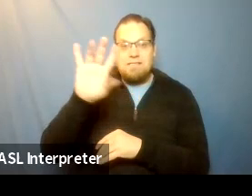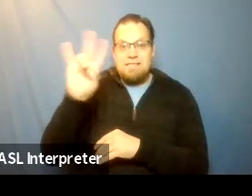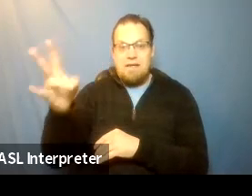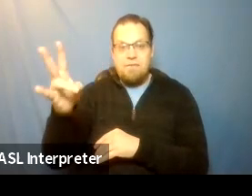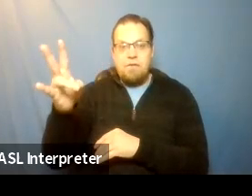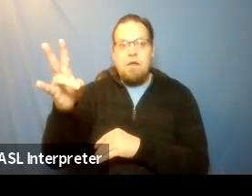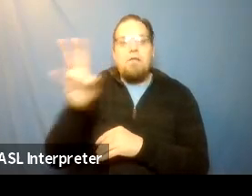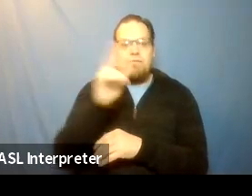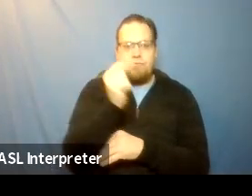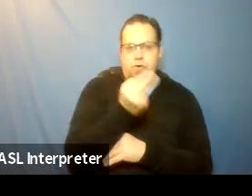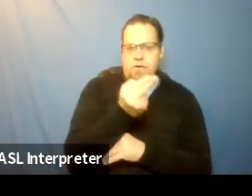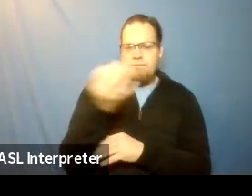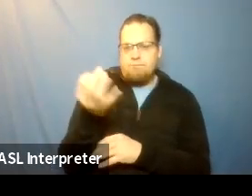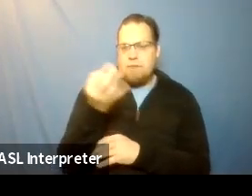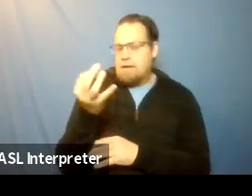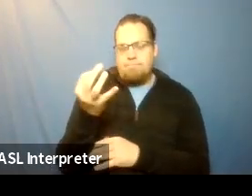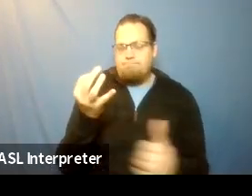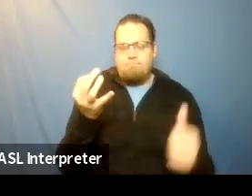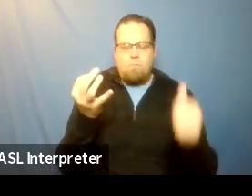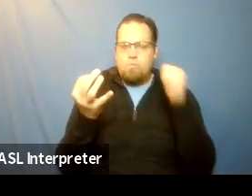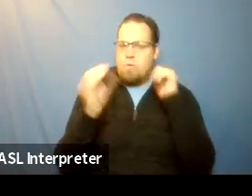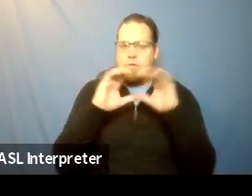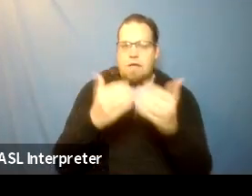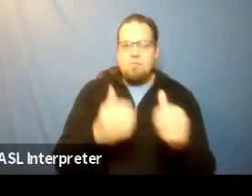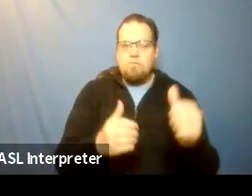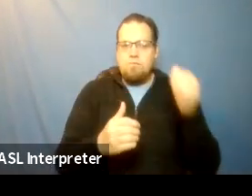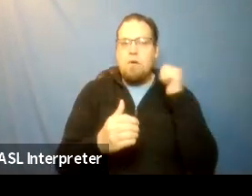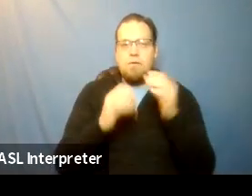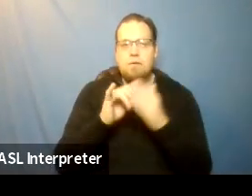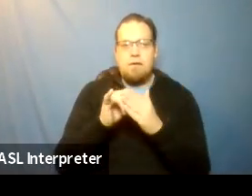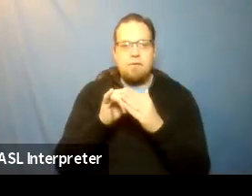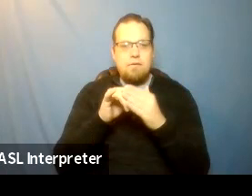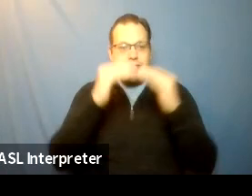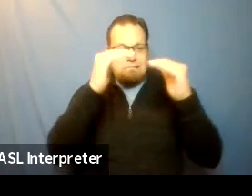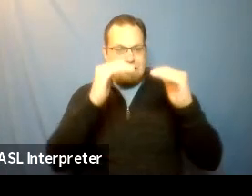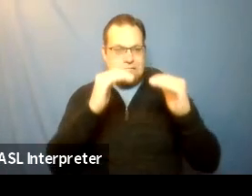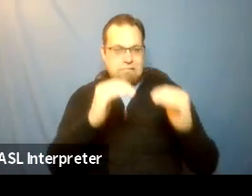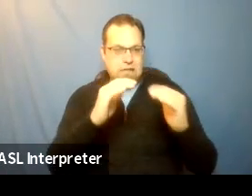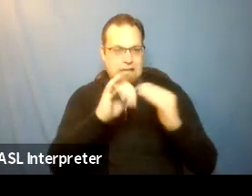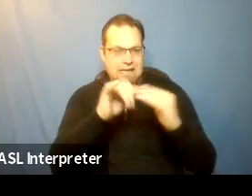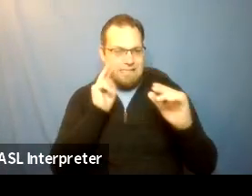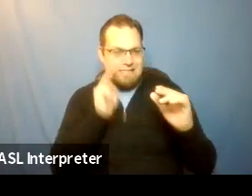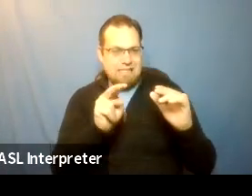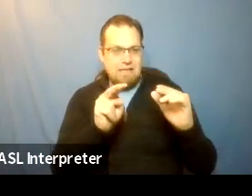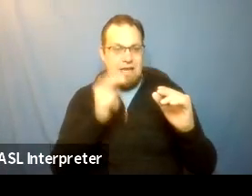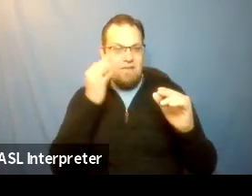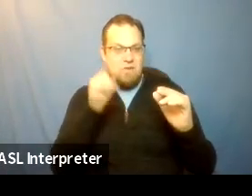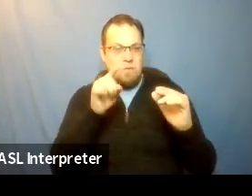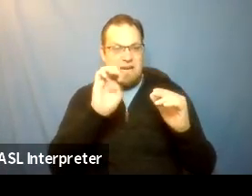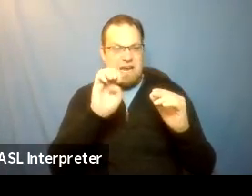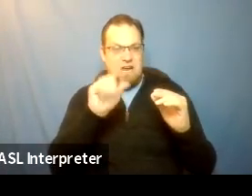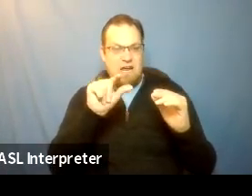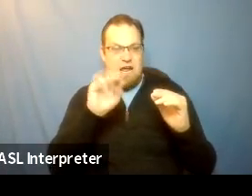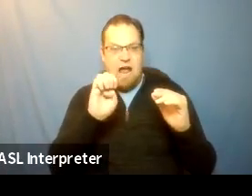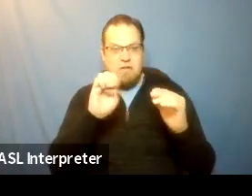Friday. Students would not have class. Just that special note down there at the bottom of the slide, if you're an EDGE student or